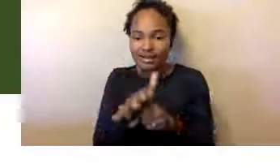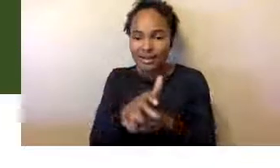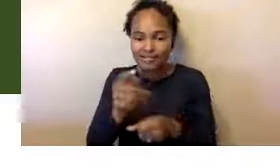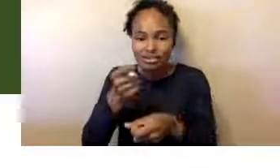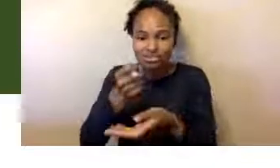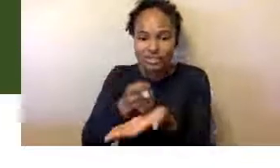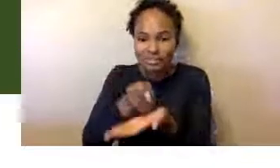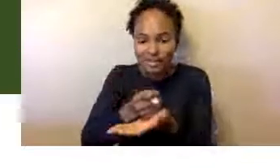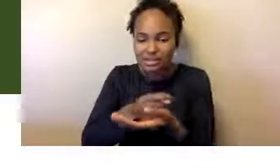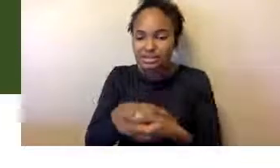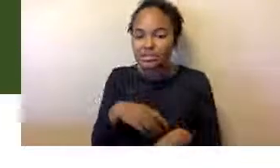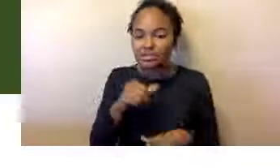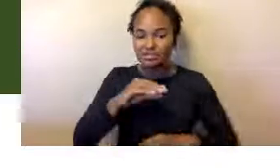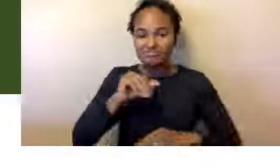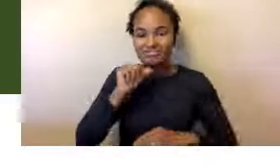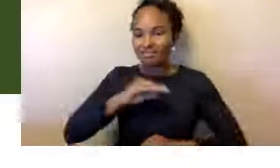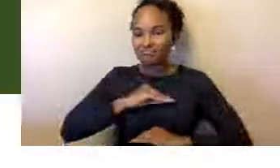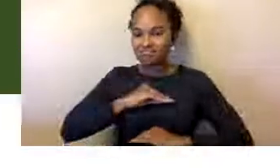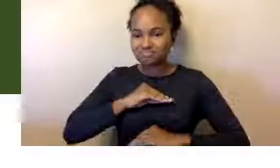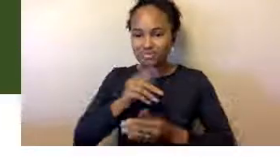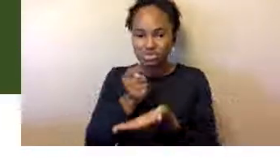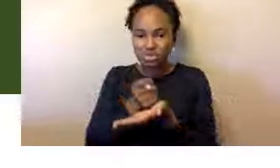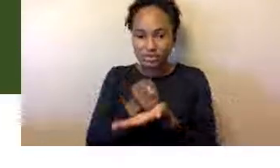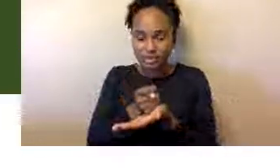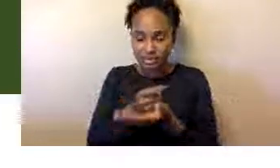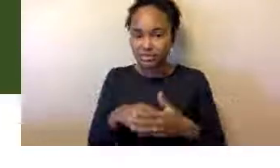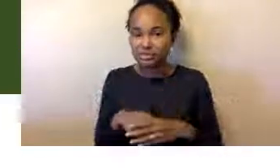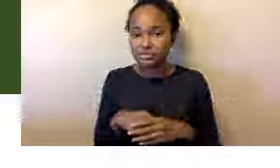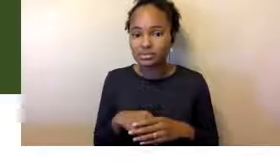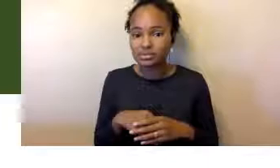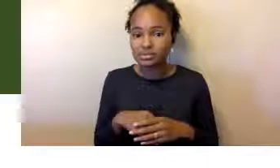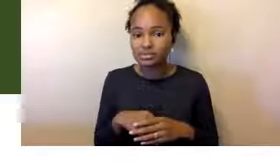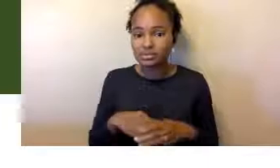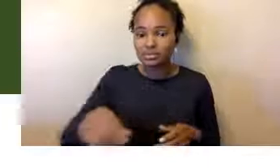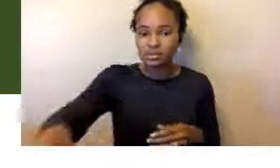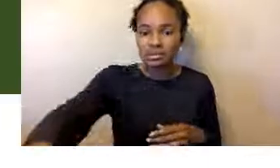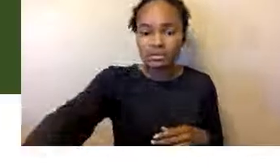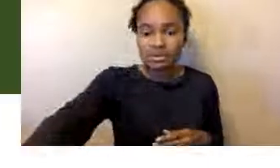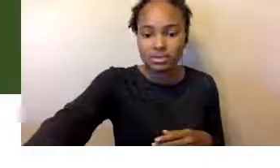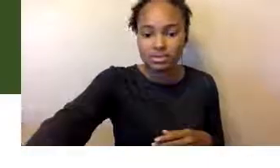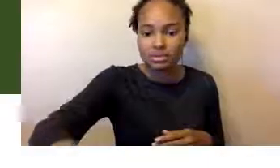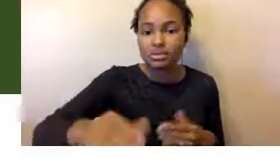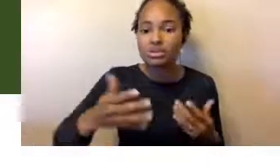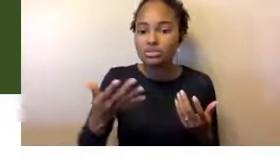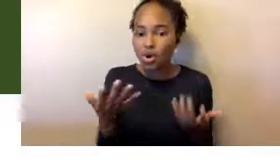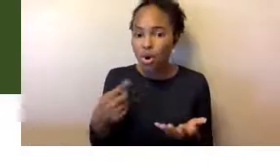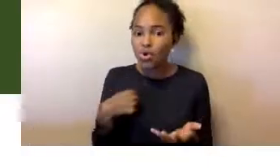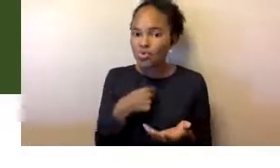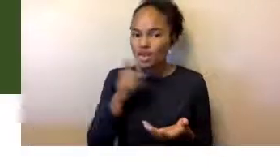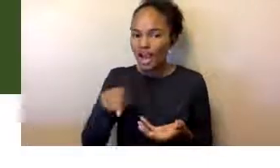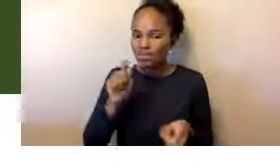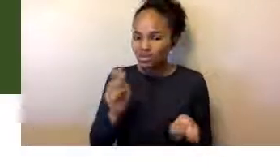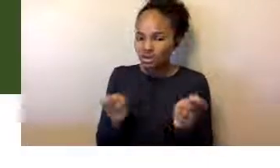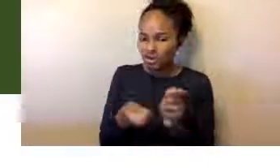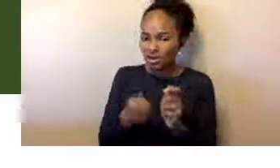inadequate treatment. So they're much more likely to be caught up within the criminal justice system, and also much